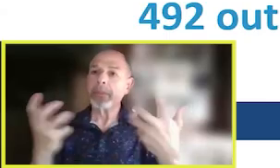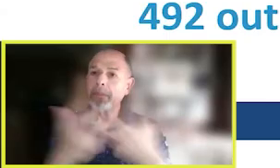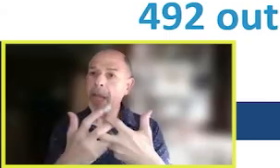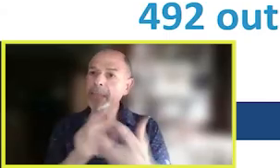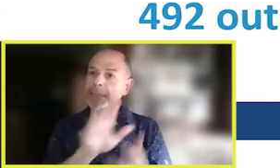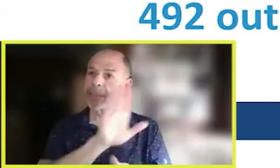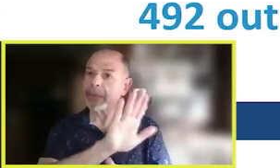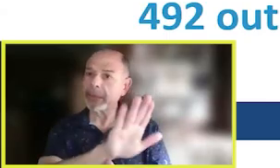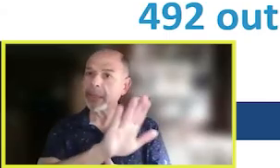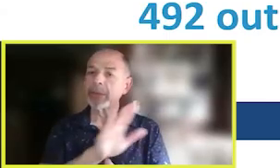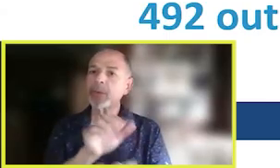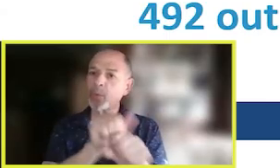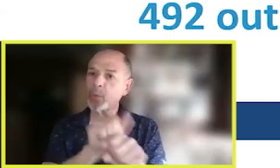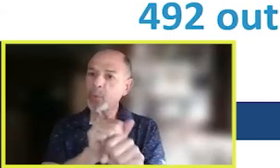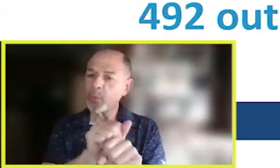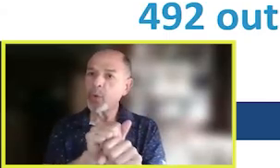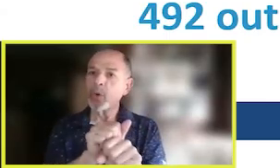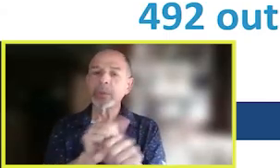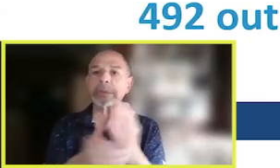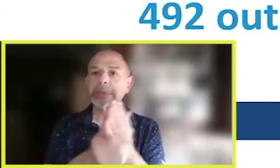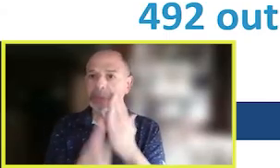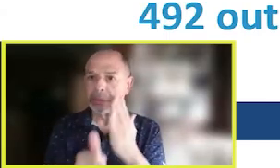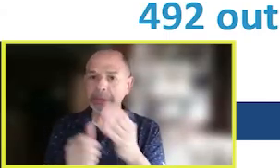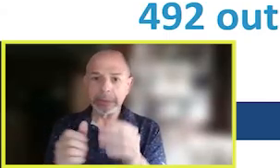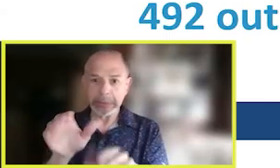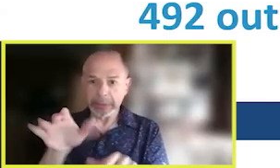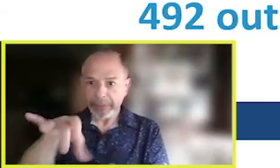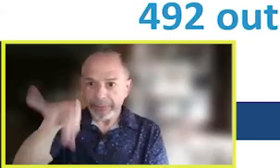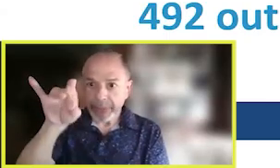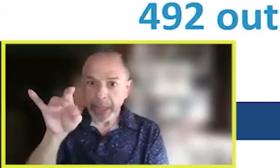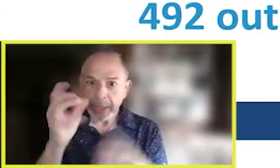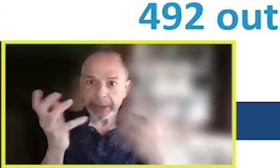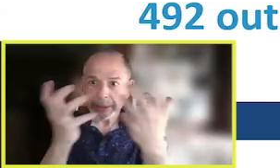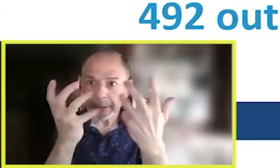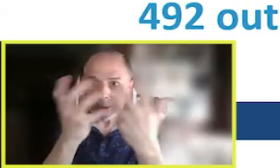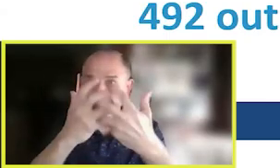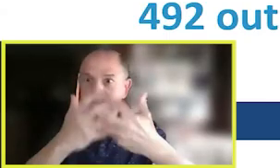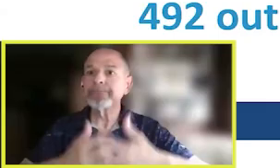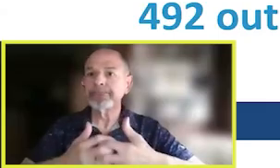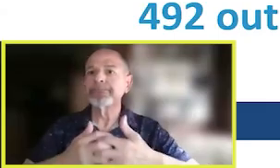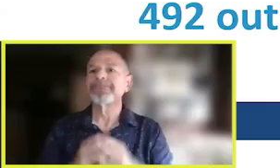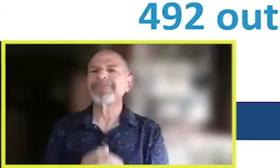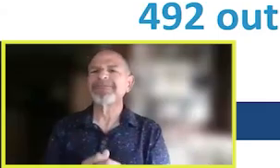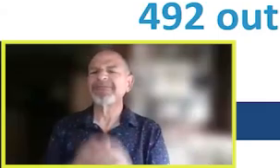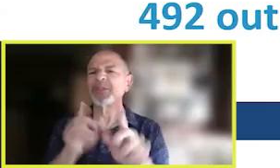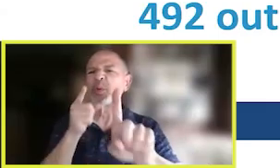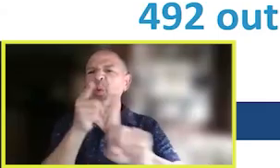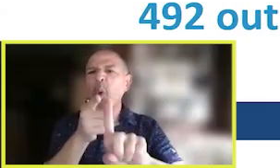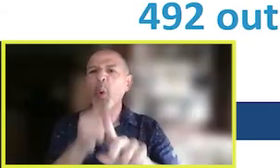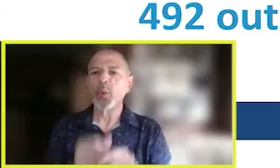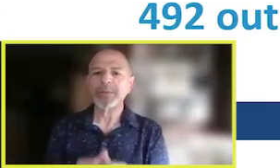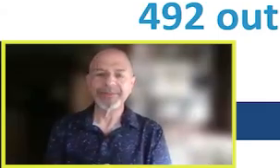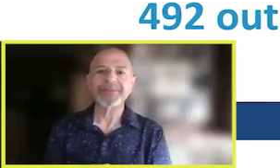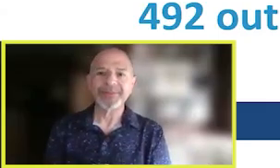available within people's communities. And really our employment team too, Jay and Elvis, who have done tremendous amount of work with